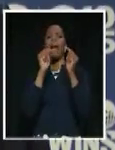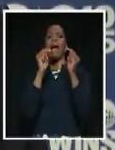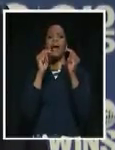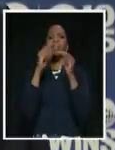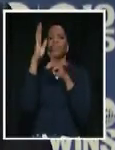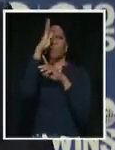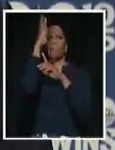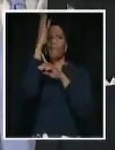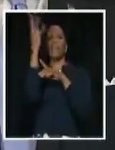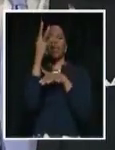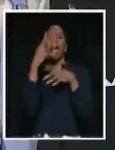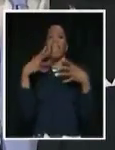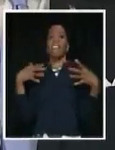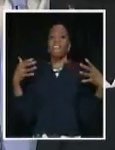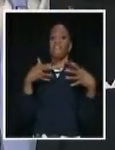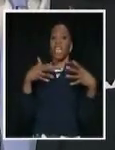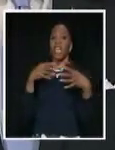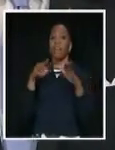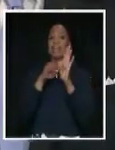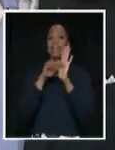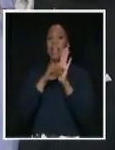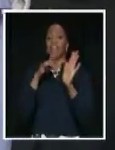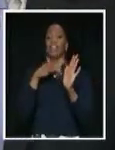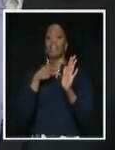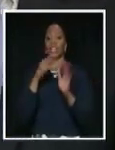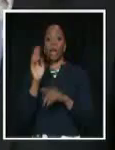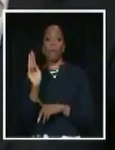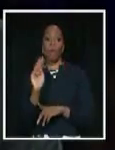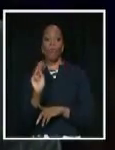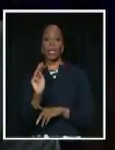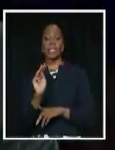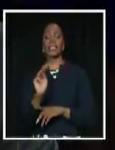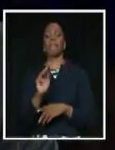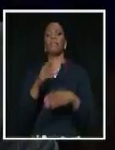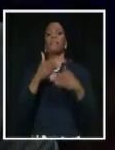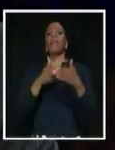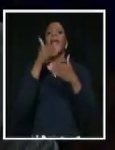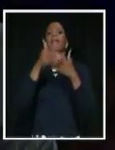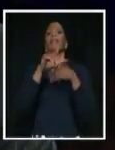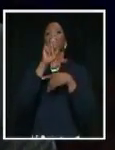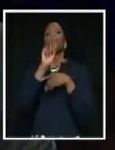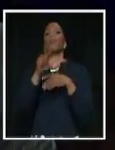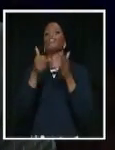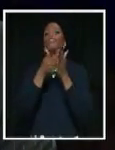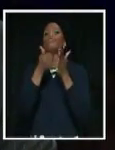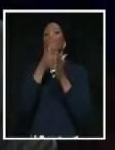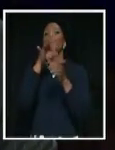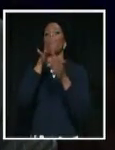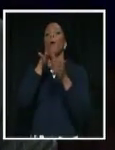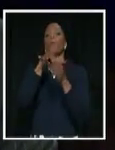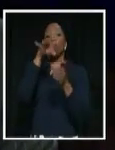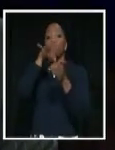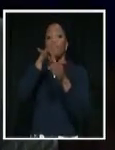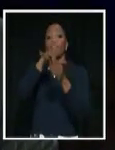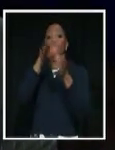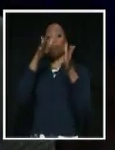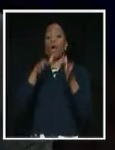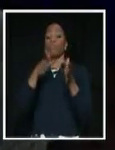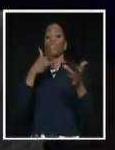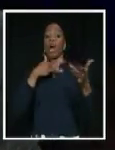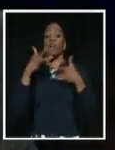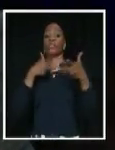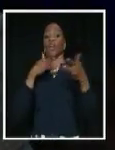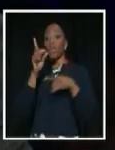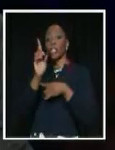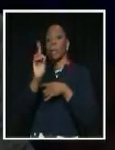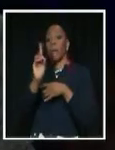and negative feelings, and he should be ashamed of it. Thank you, sir. Next question for you. New polling is showing that voters are much more concerned, Mr. de Blasio, with